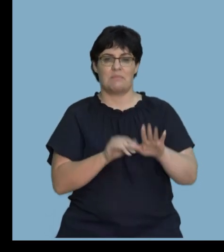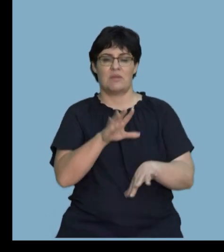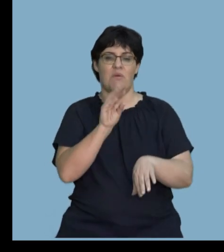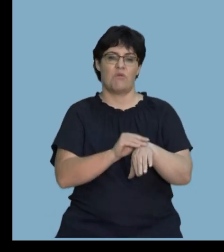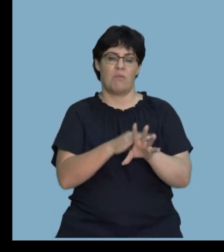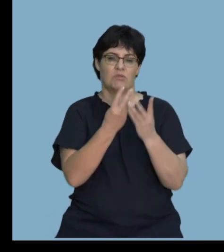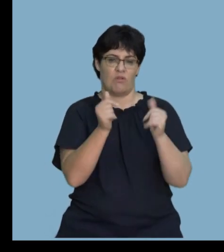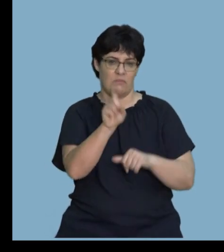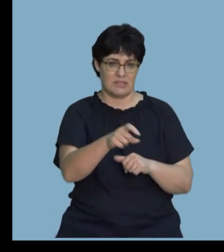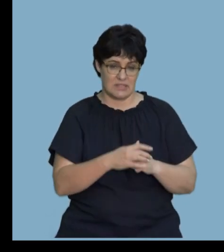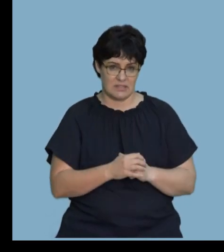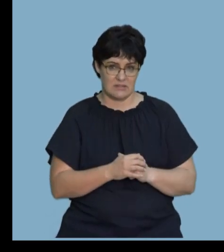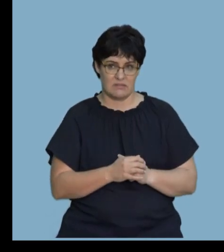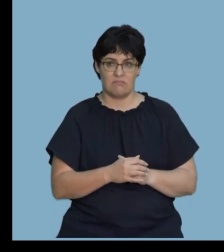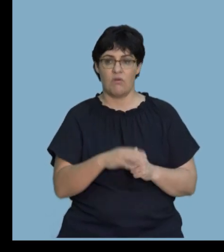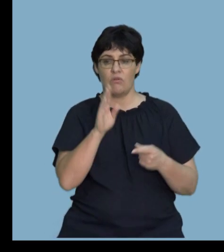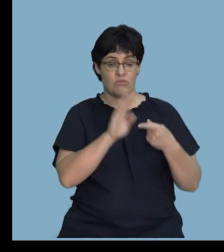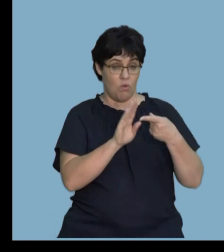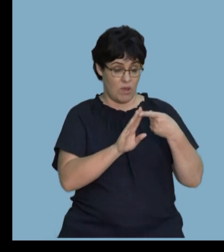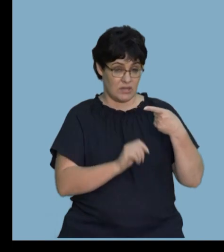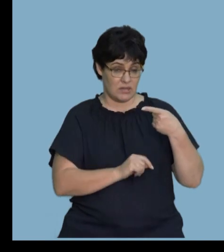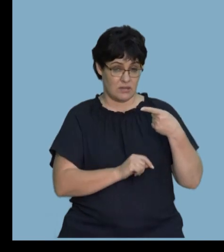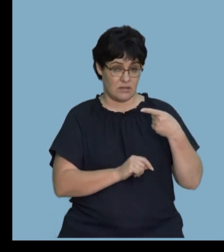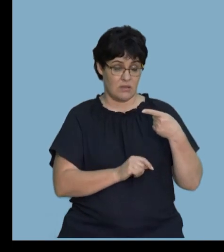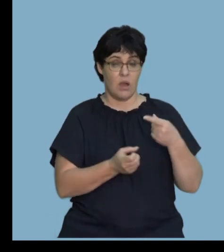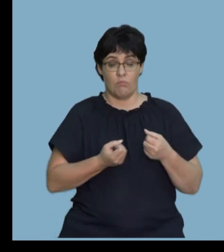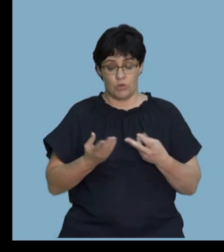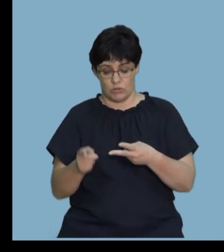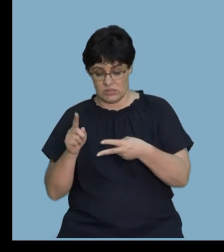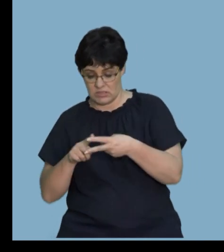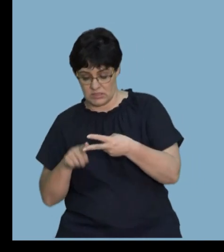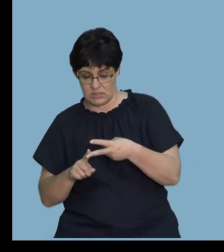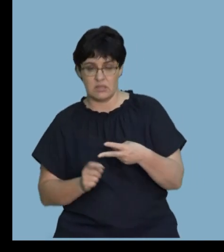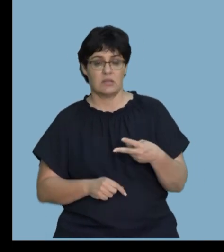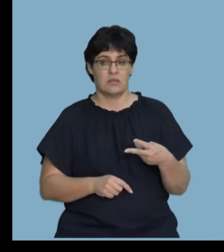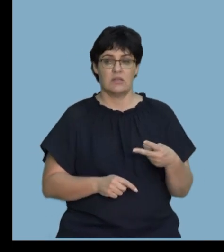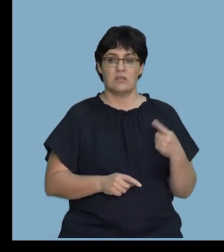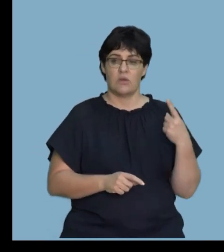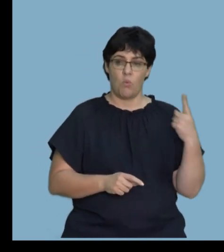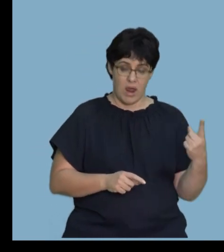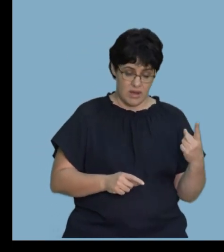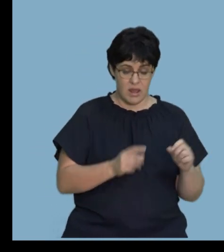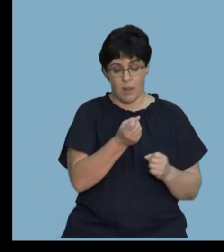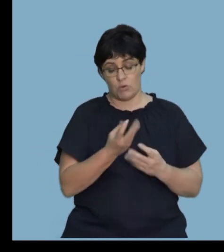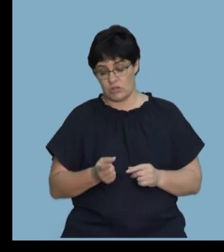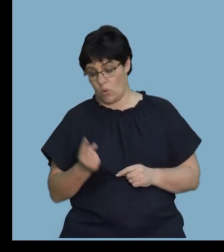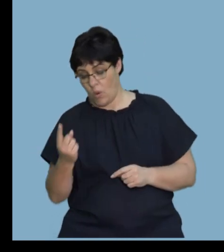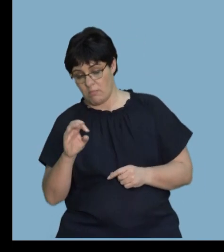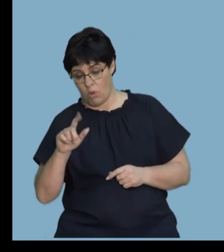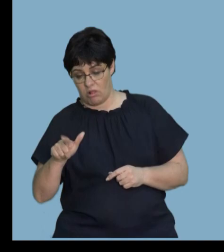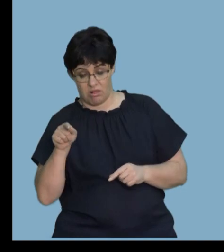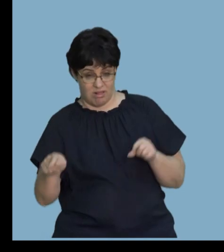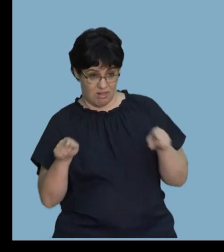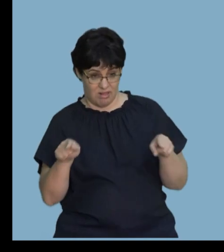we know 1 produces 1. 1 mole of calcium carbonate produces 1 mole of carbon dioxide. And